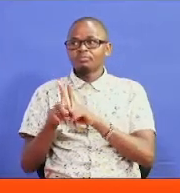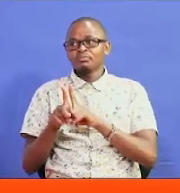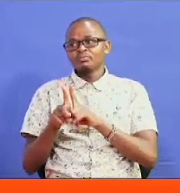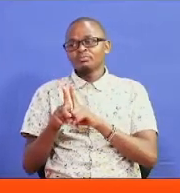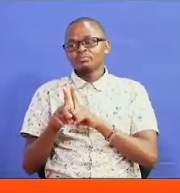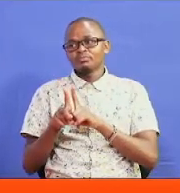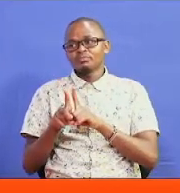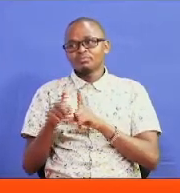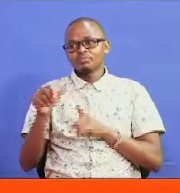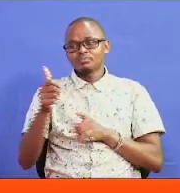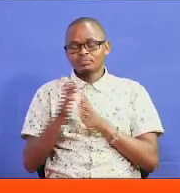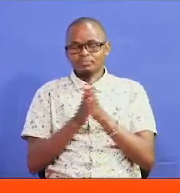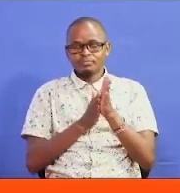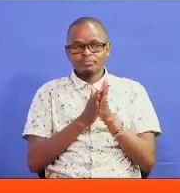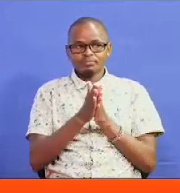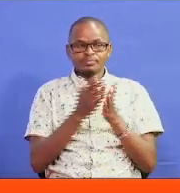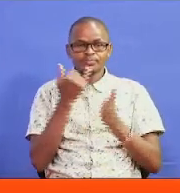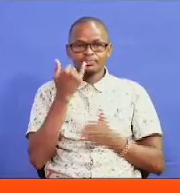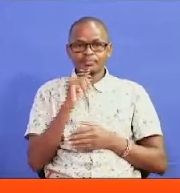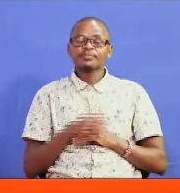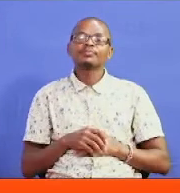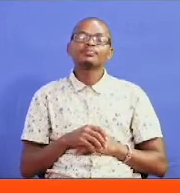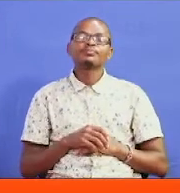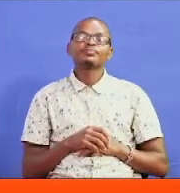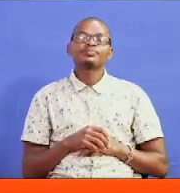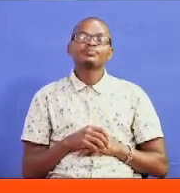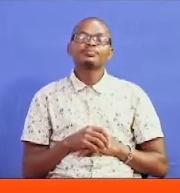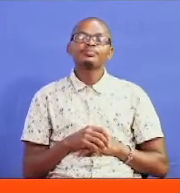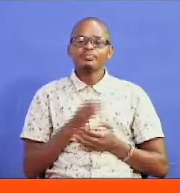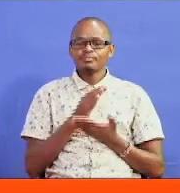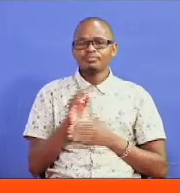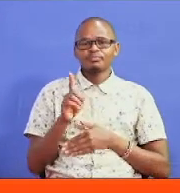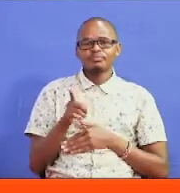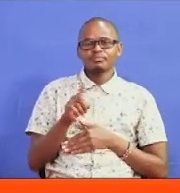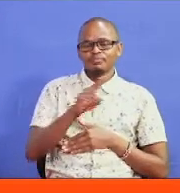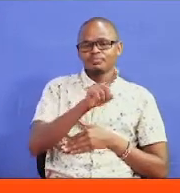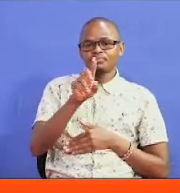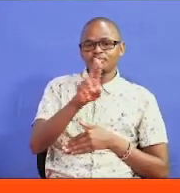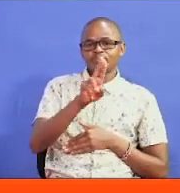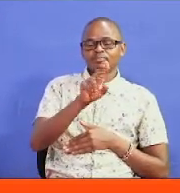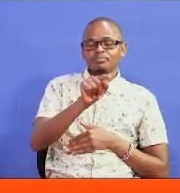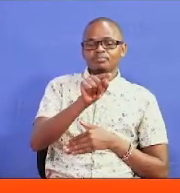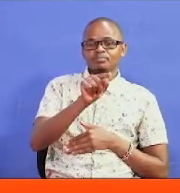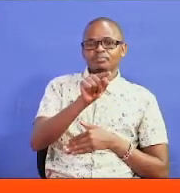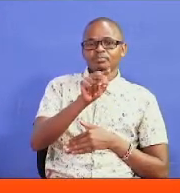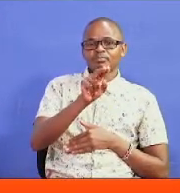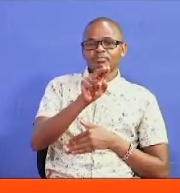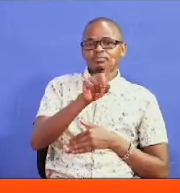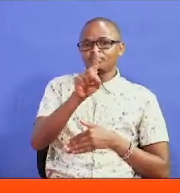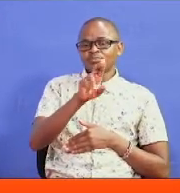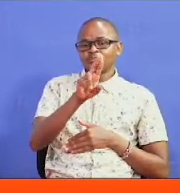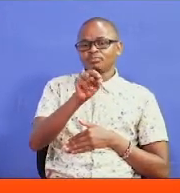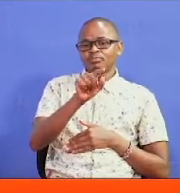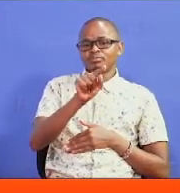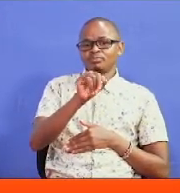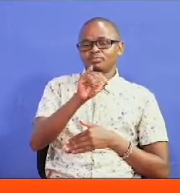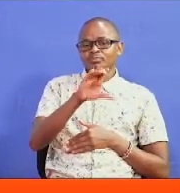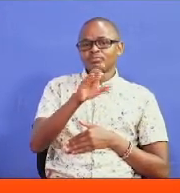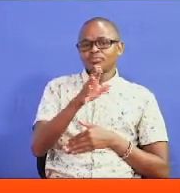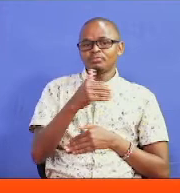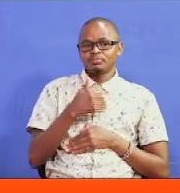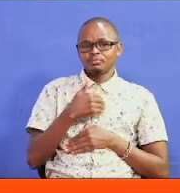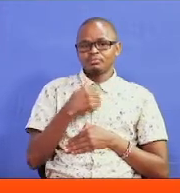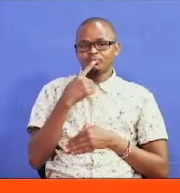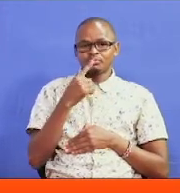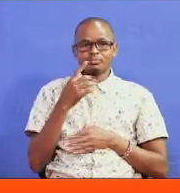course, it's another interesting thing is, some of these zoonotic diseases, because